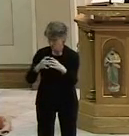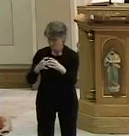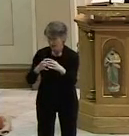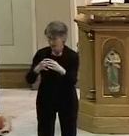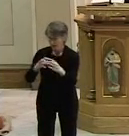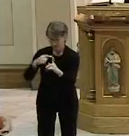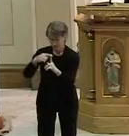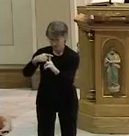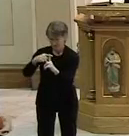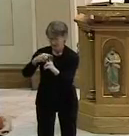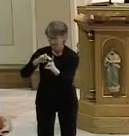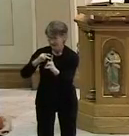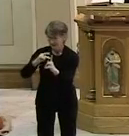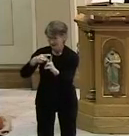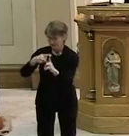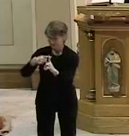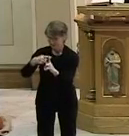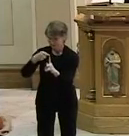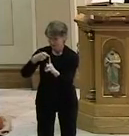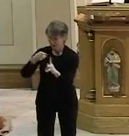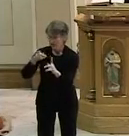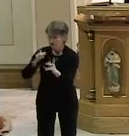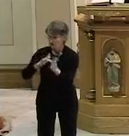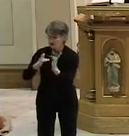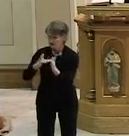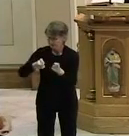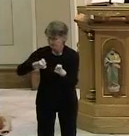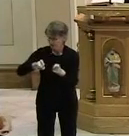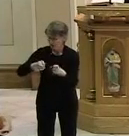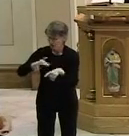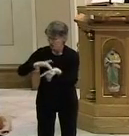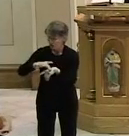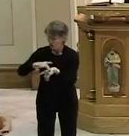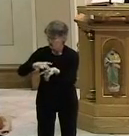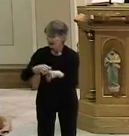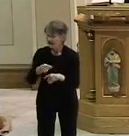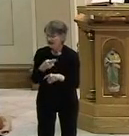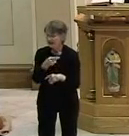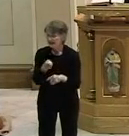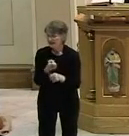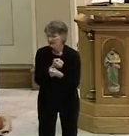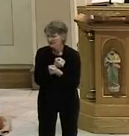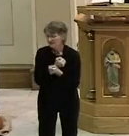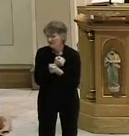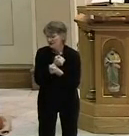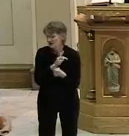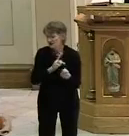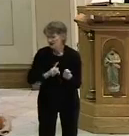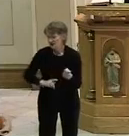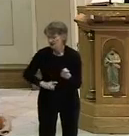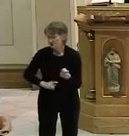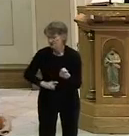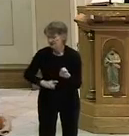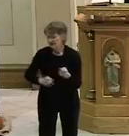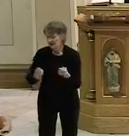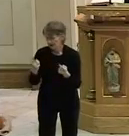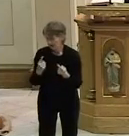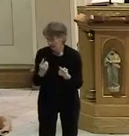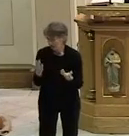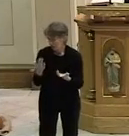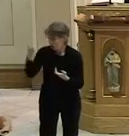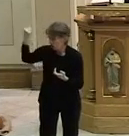so today, when you learn about Christ the King, he is a loving king who comes to us to protect